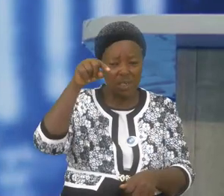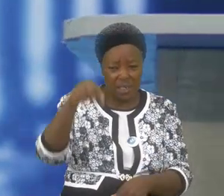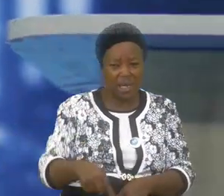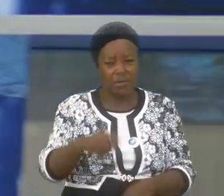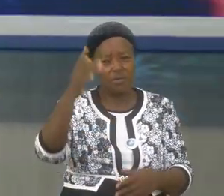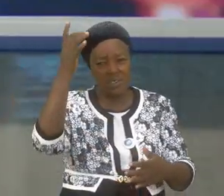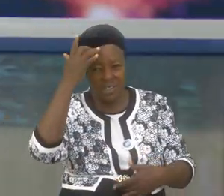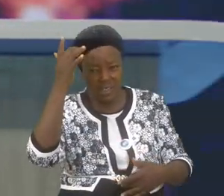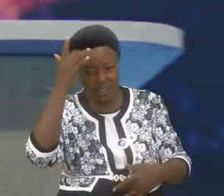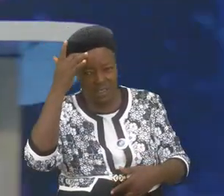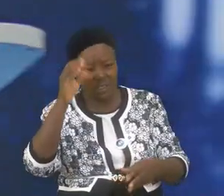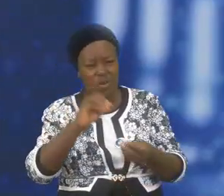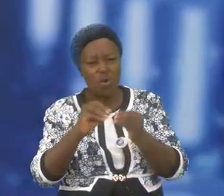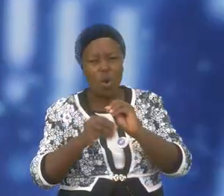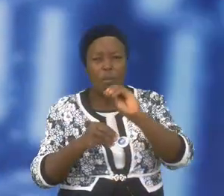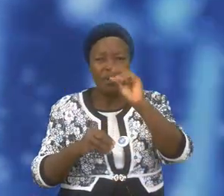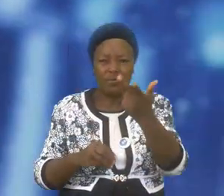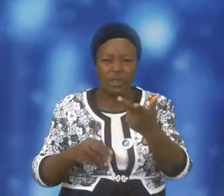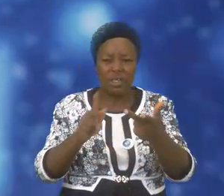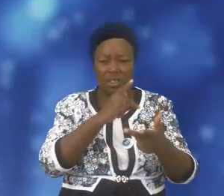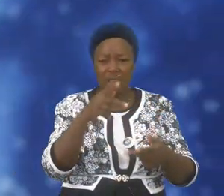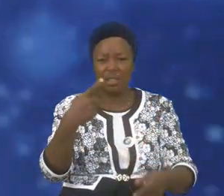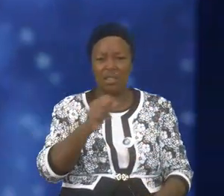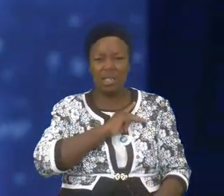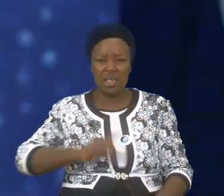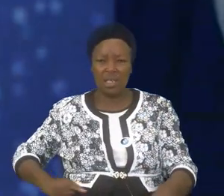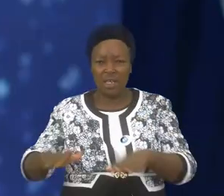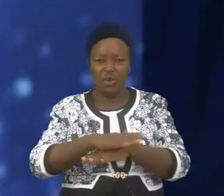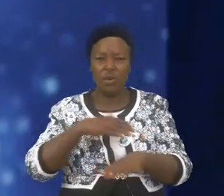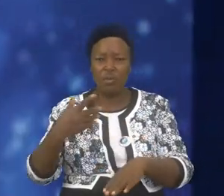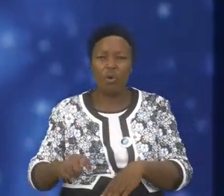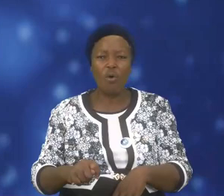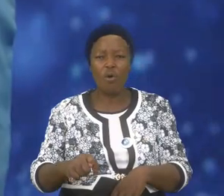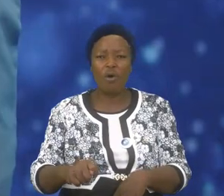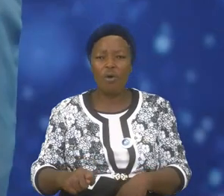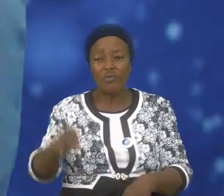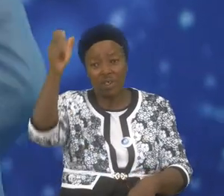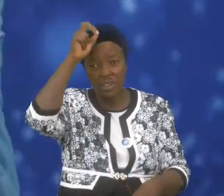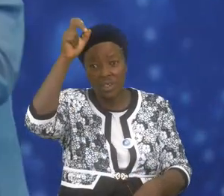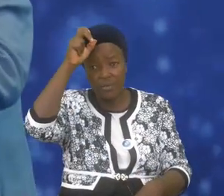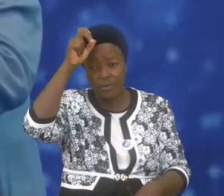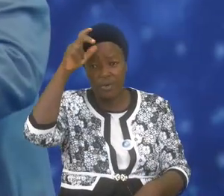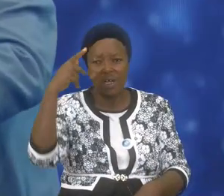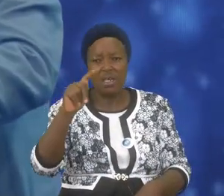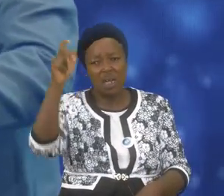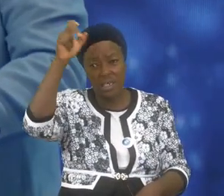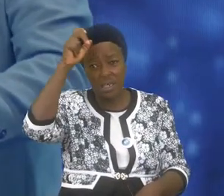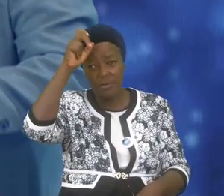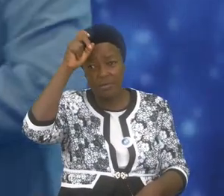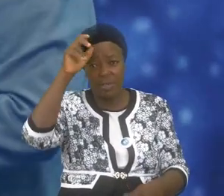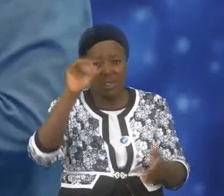of demons. The demons that ravaged every life. The kingdom